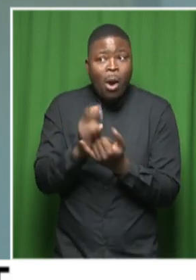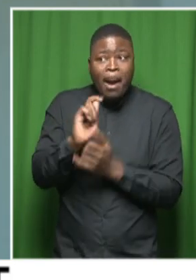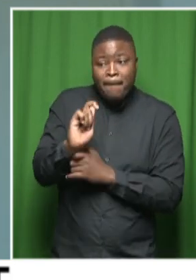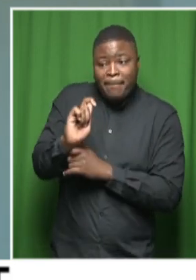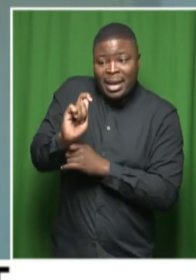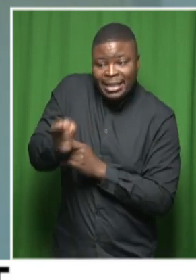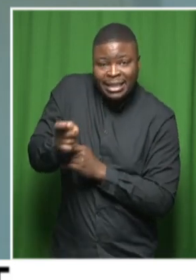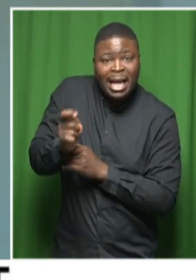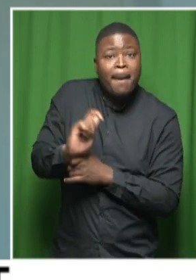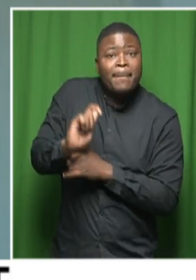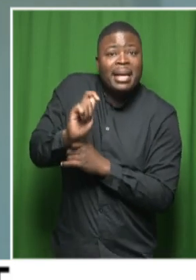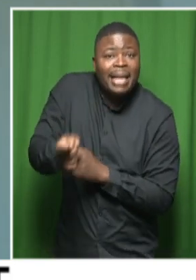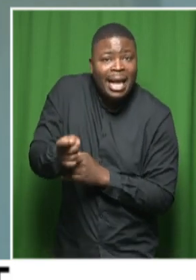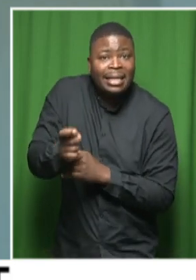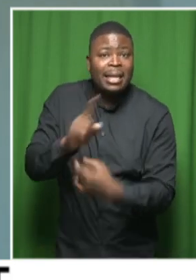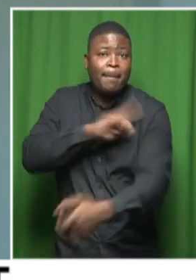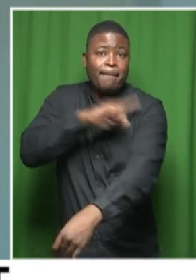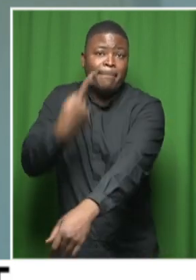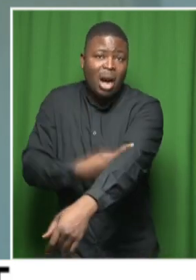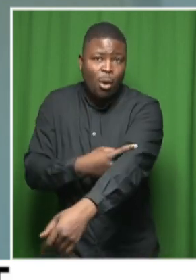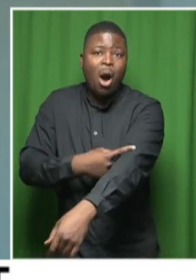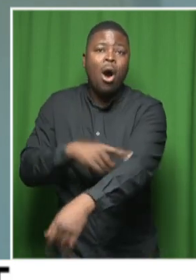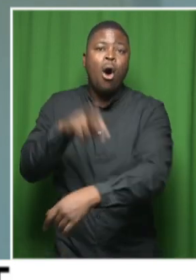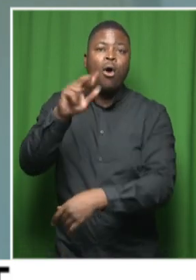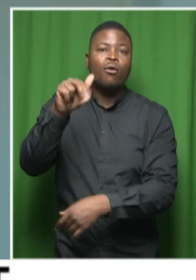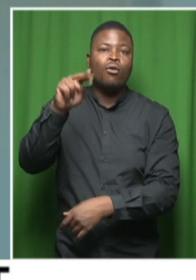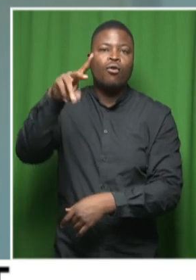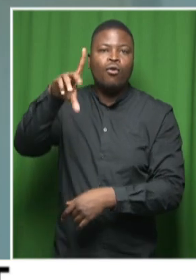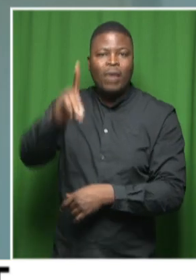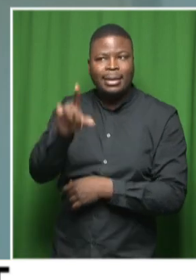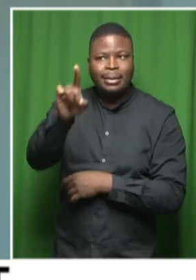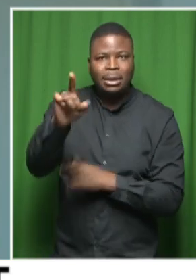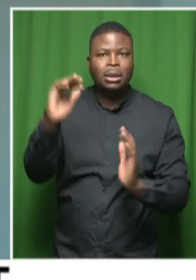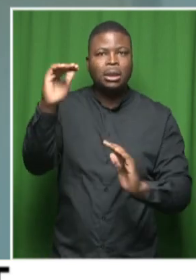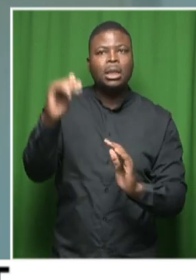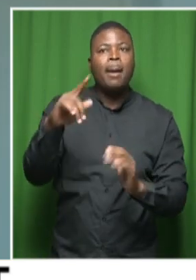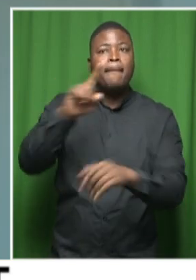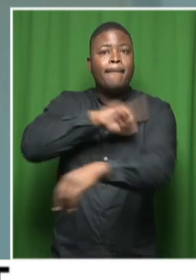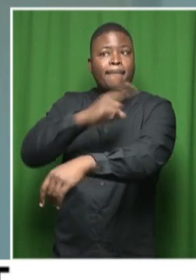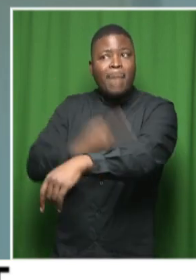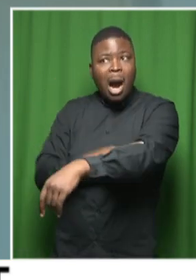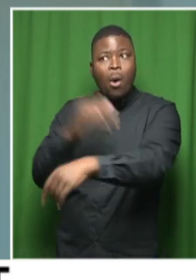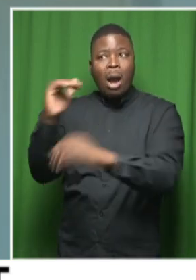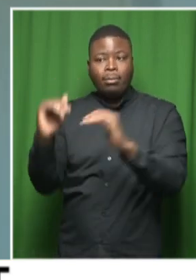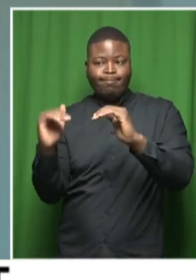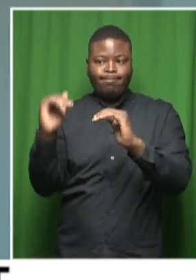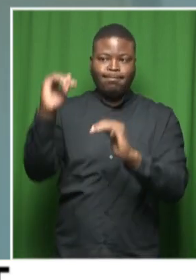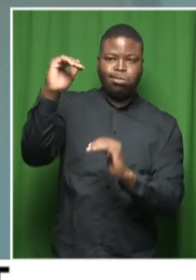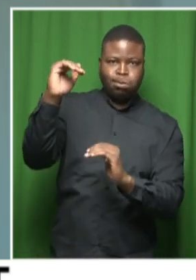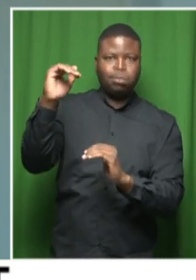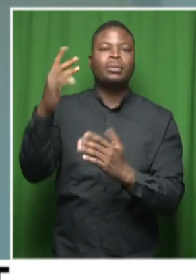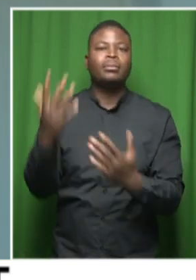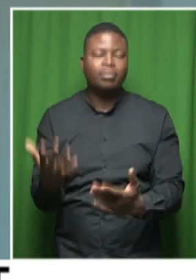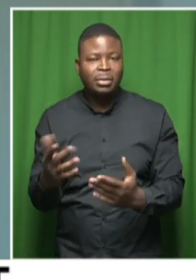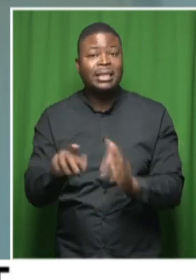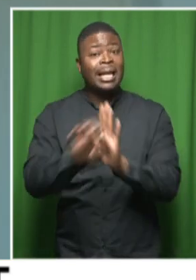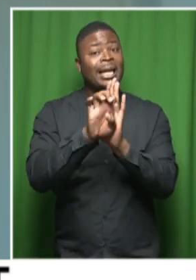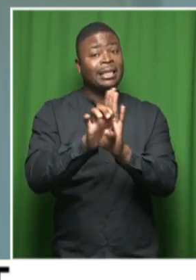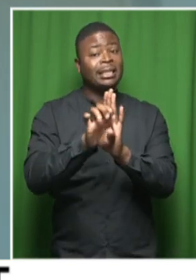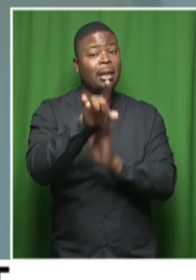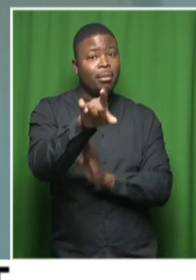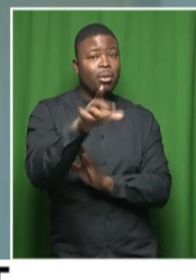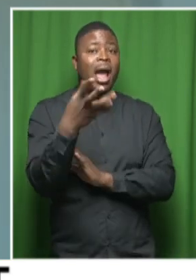power of the rand, of the currency by increased interest rates. So let me just say, for example, there is an